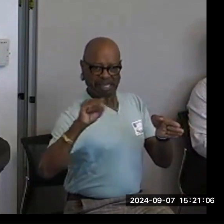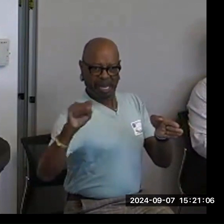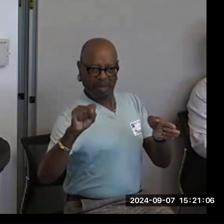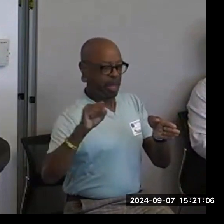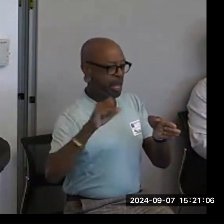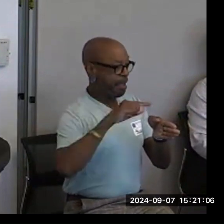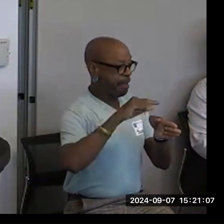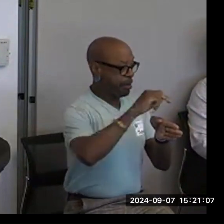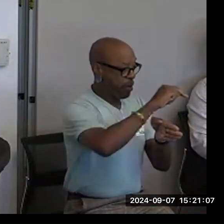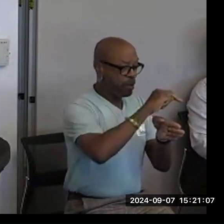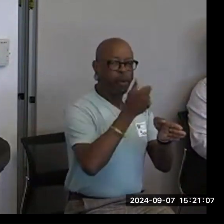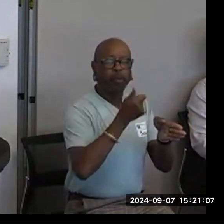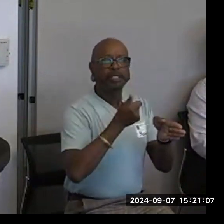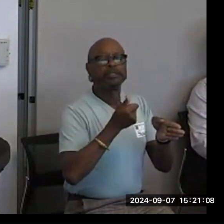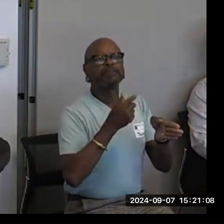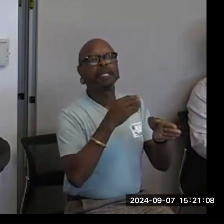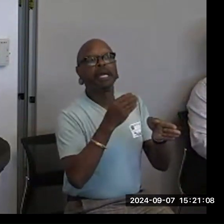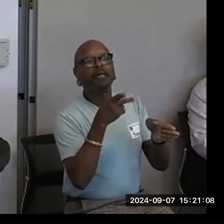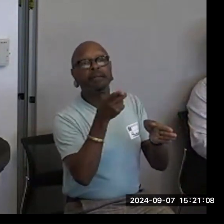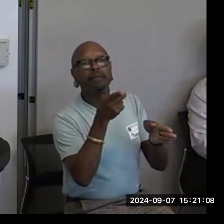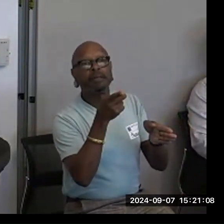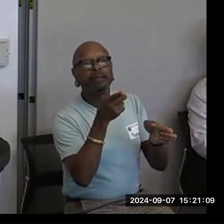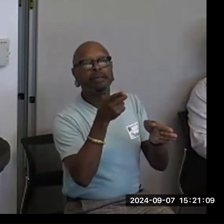South and